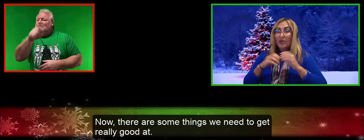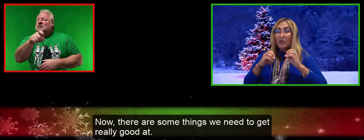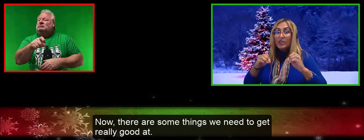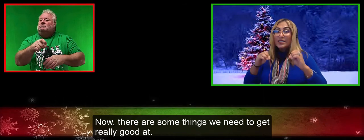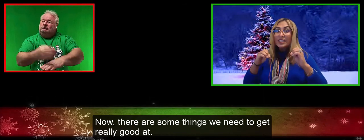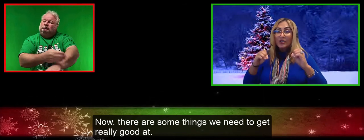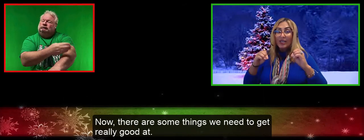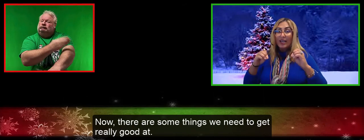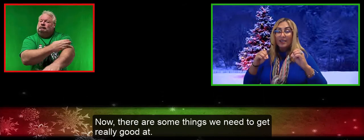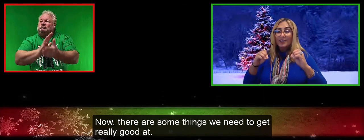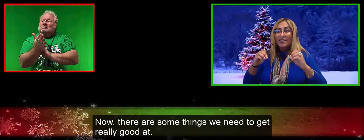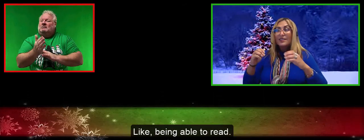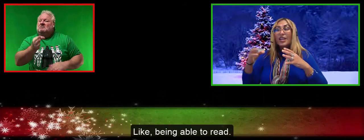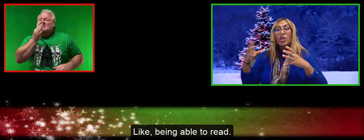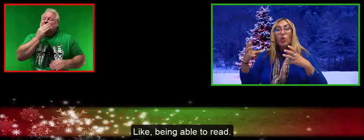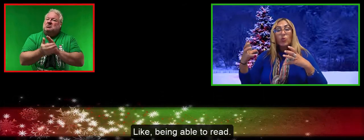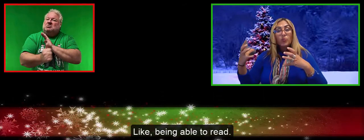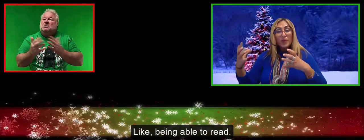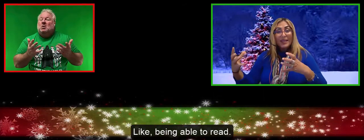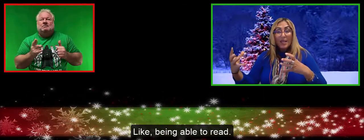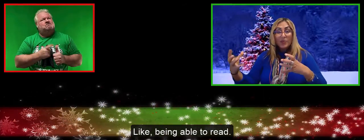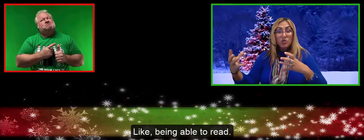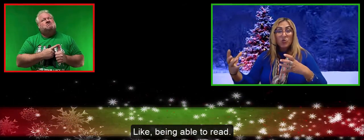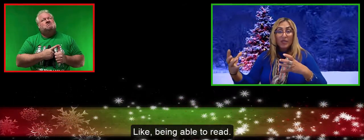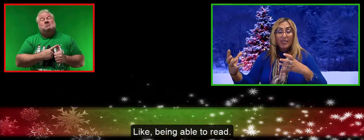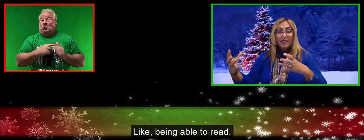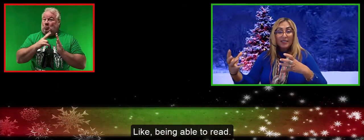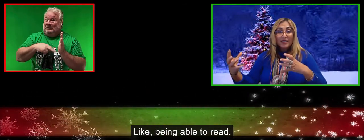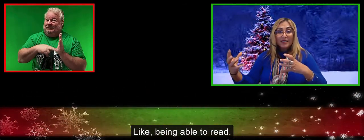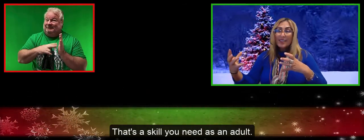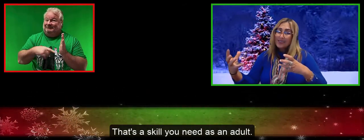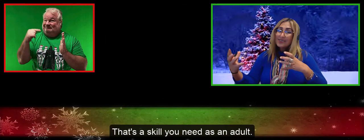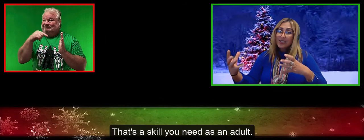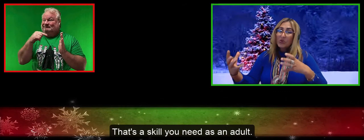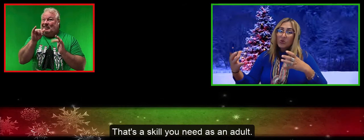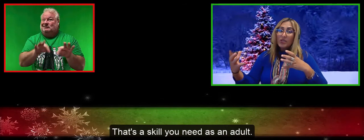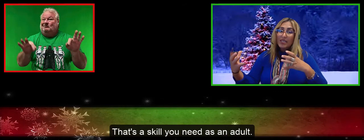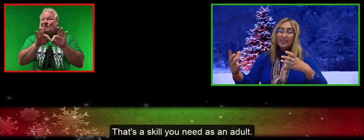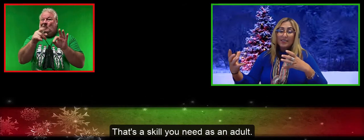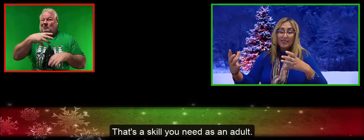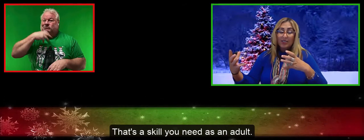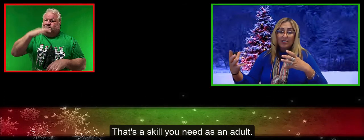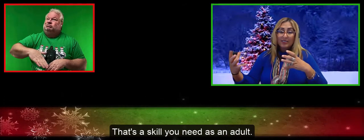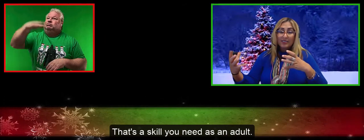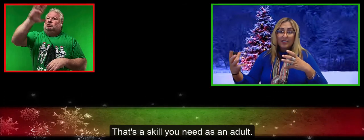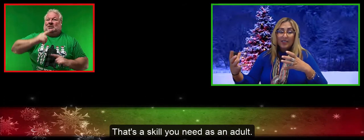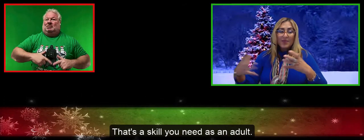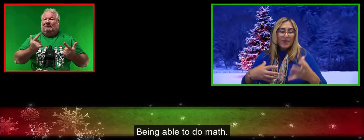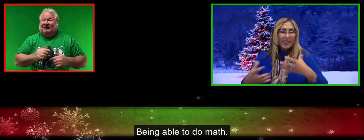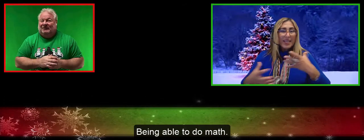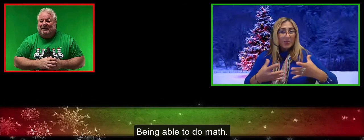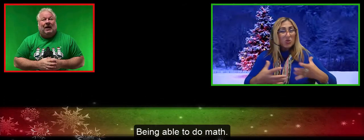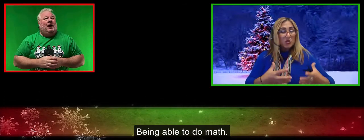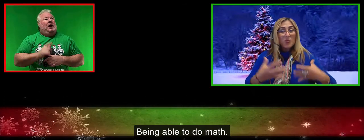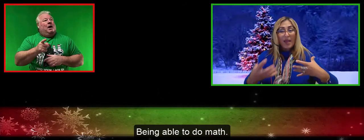get really good at, like being able to read. That's a skill you need as an adult.